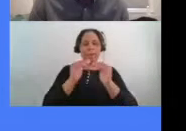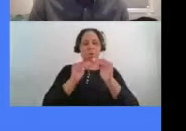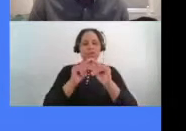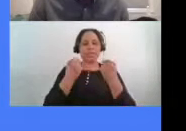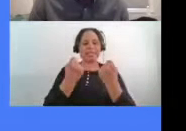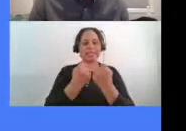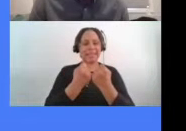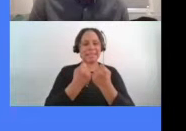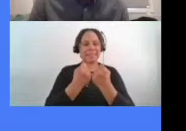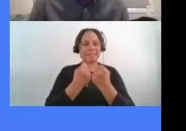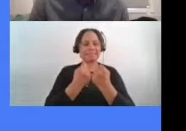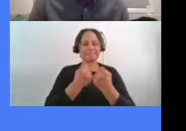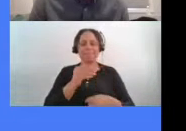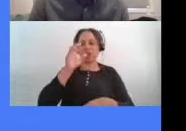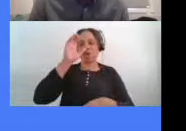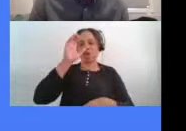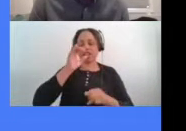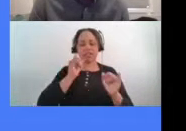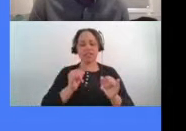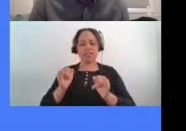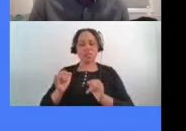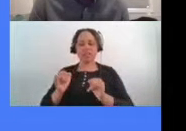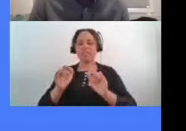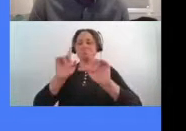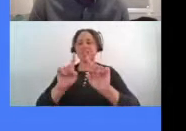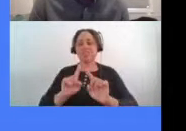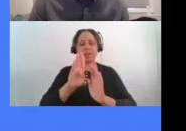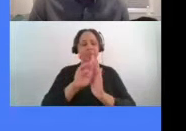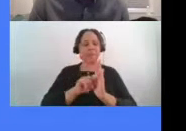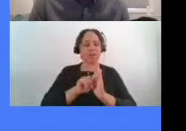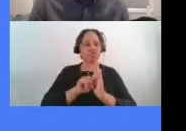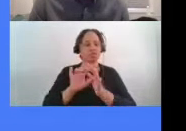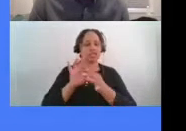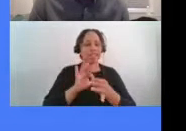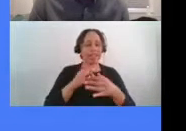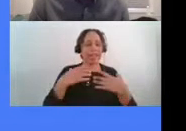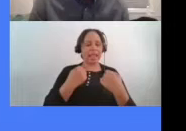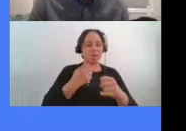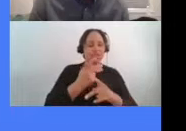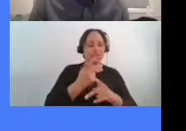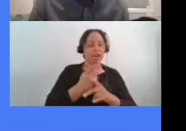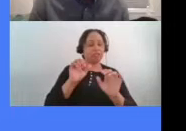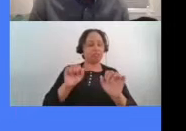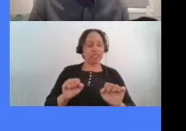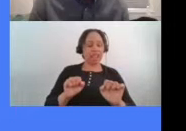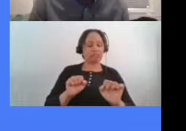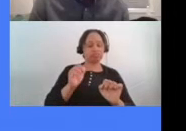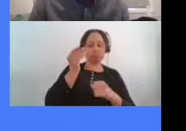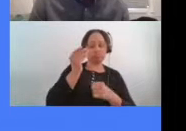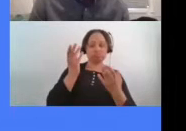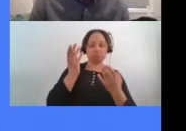in all sorts of backgrounds within healthcare that can provide their own expertise and insight. And of course, we